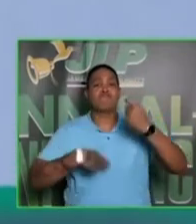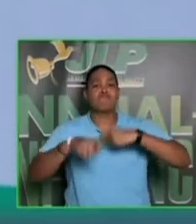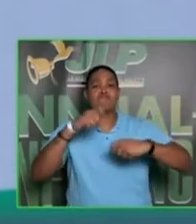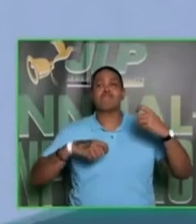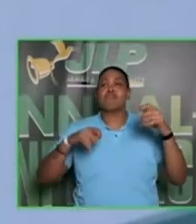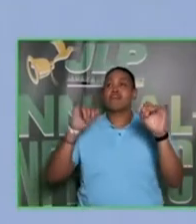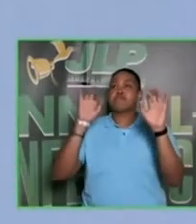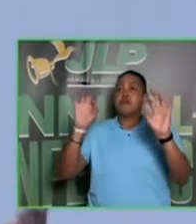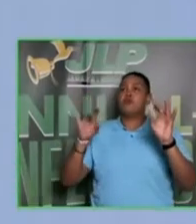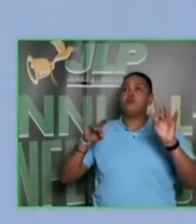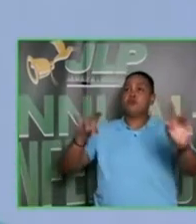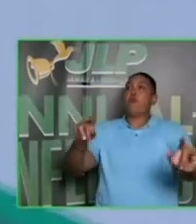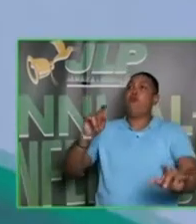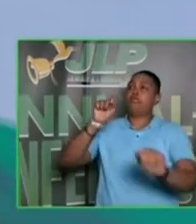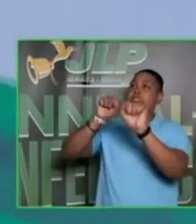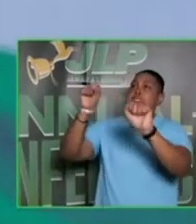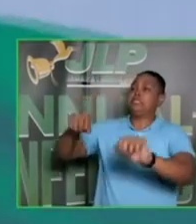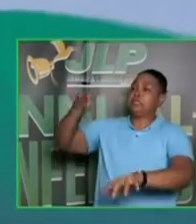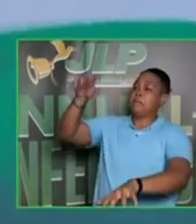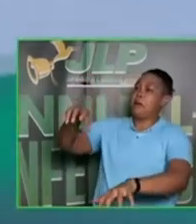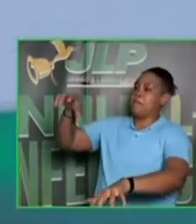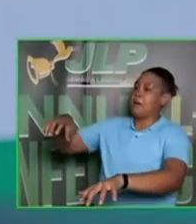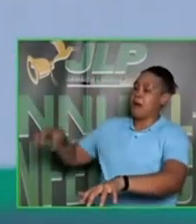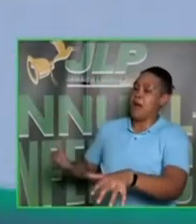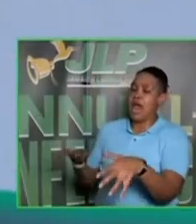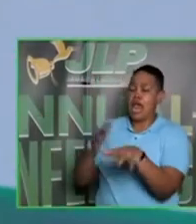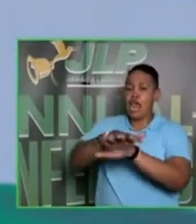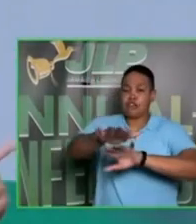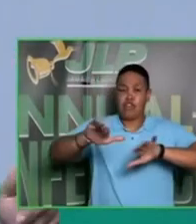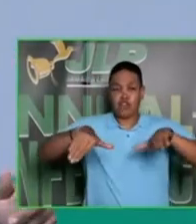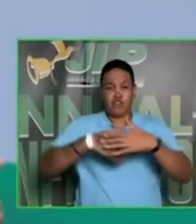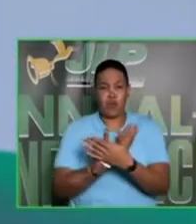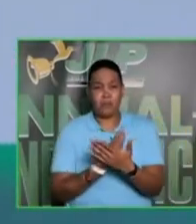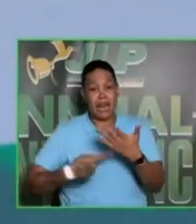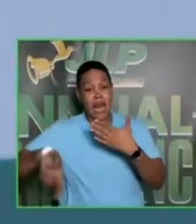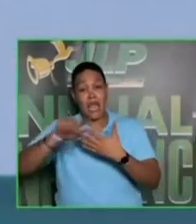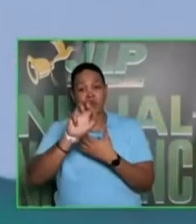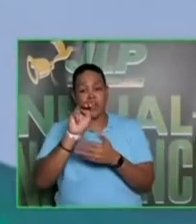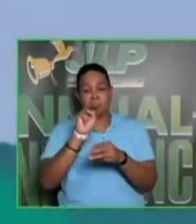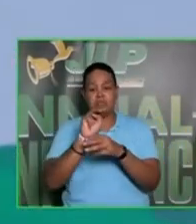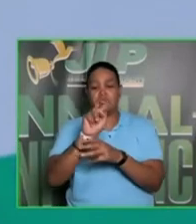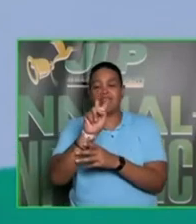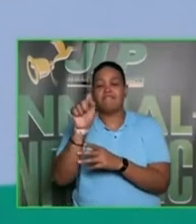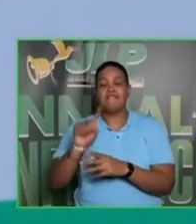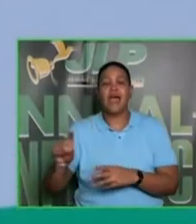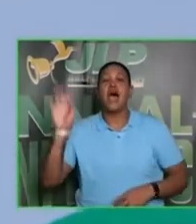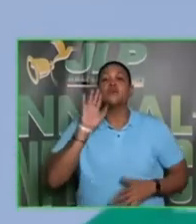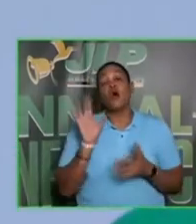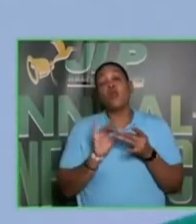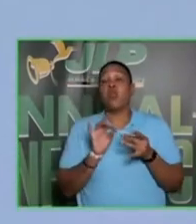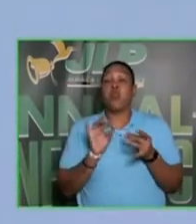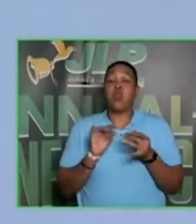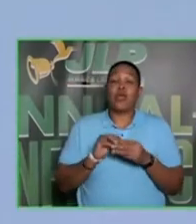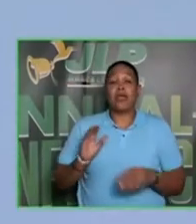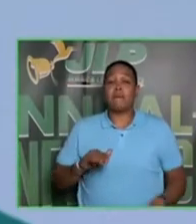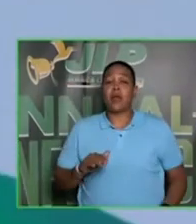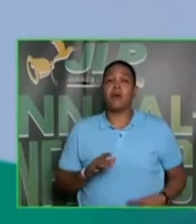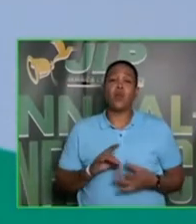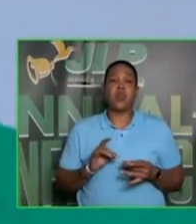plants, we have integrated renewables, and by the way, next week, Minister Vaz will announce the